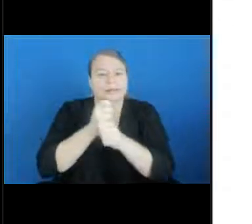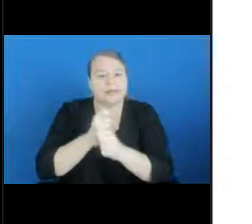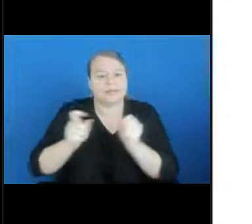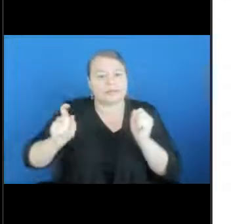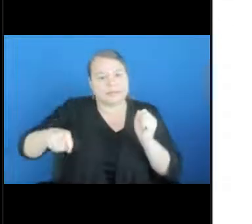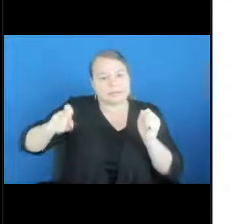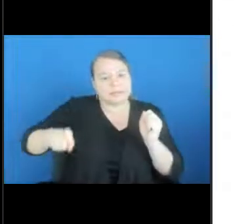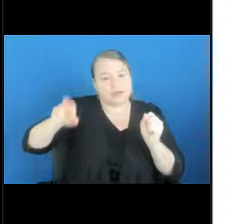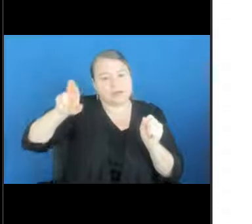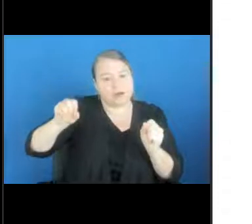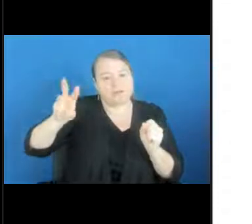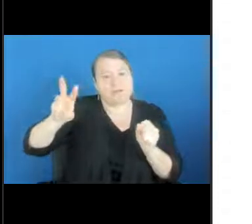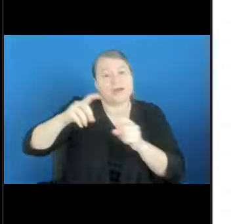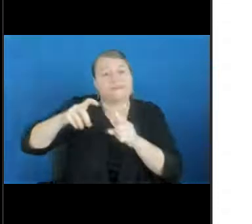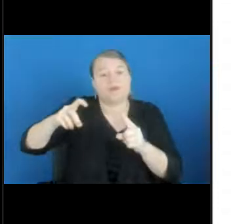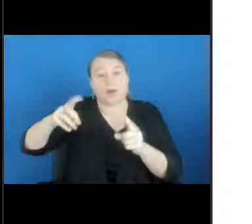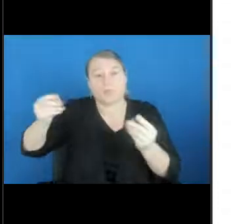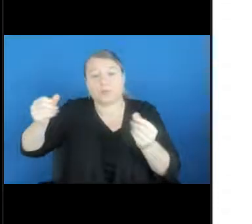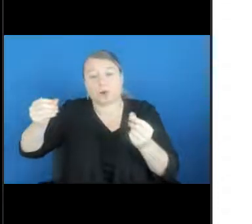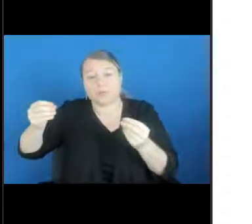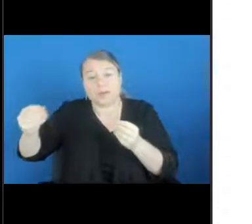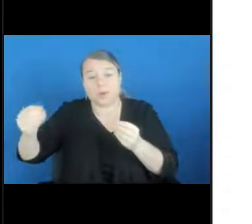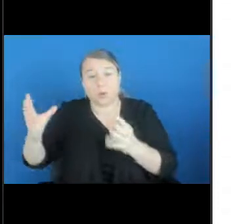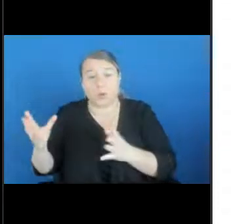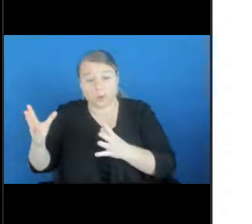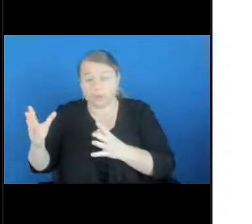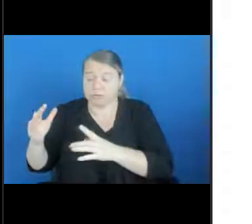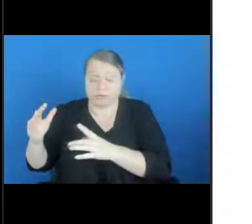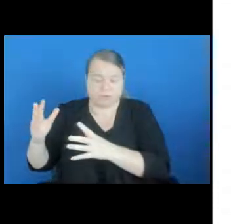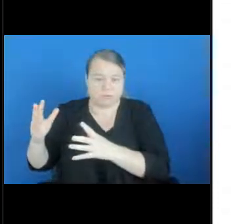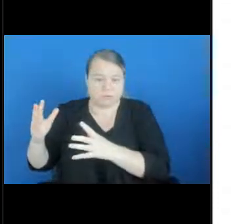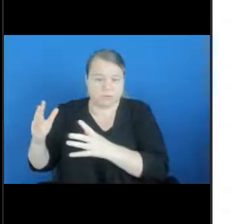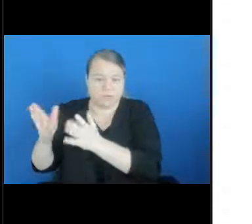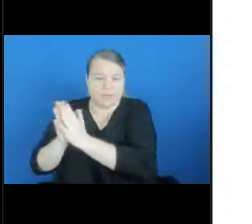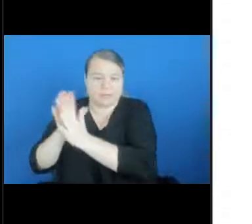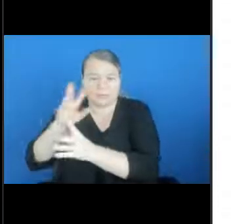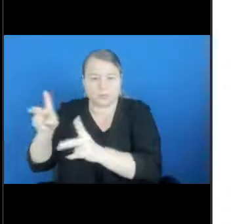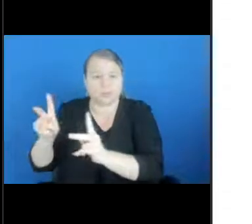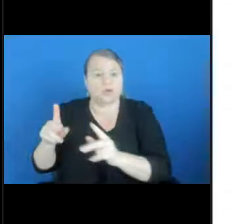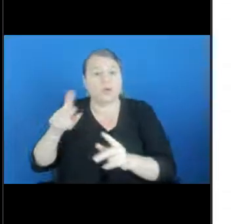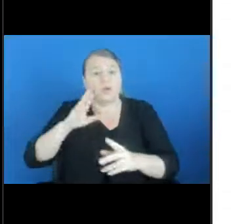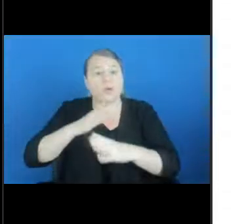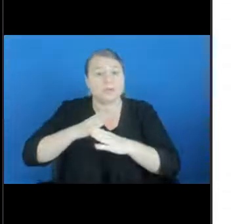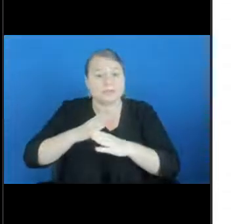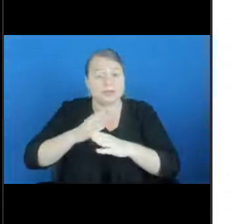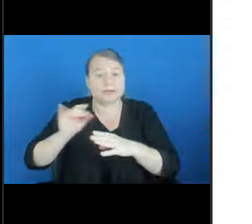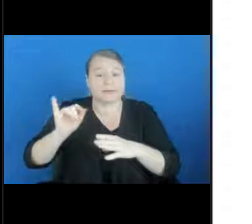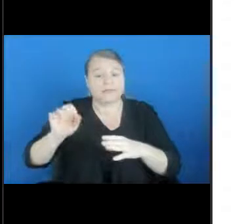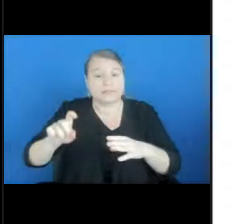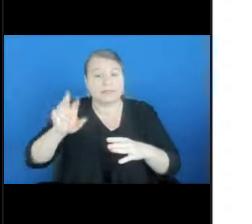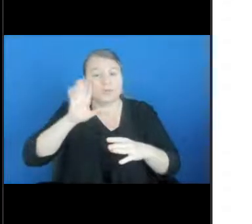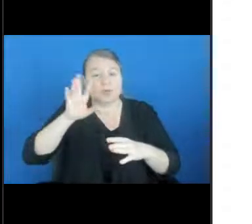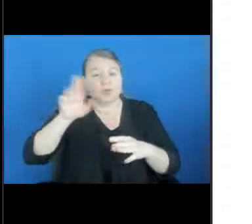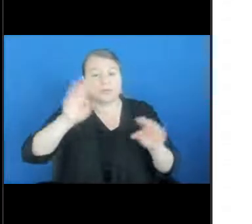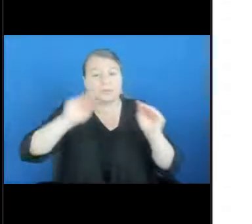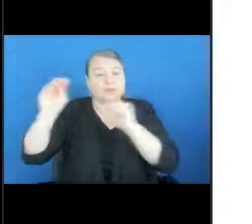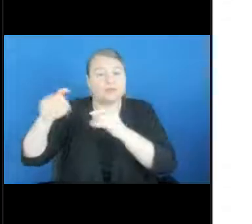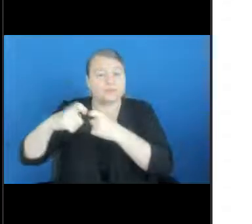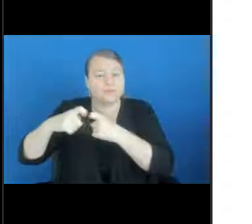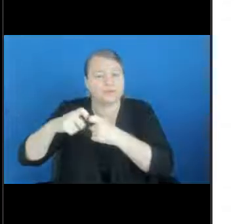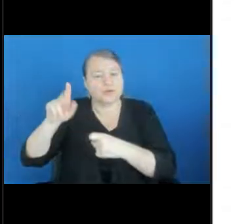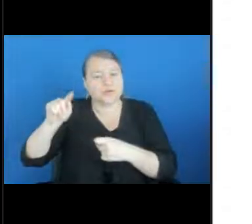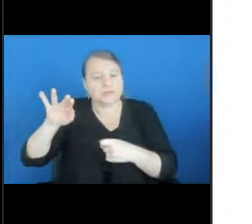property owners along the corridor. This is also when we will protect and, if necessary, relocate the utilities that are